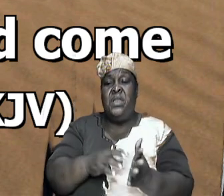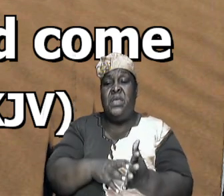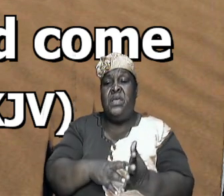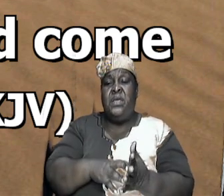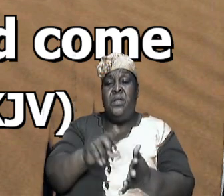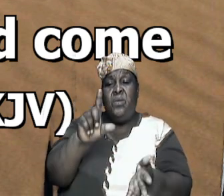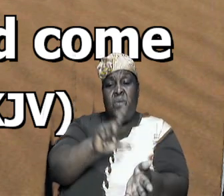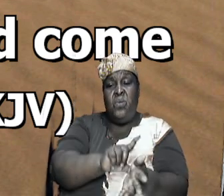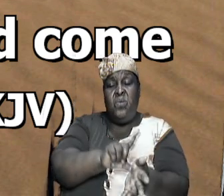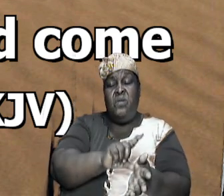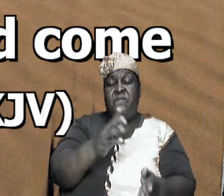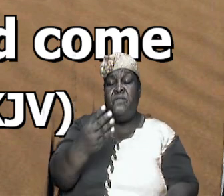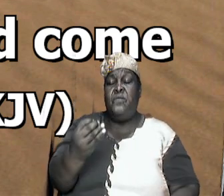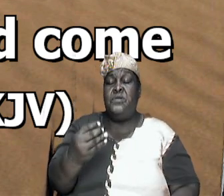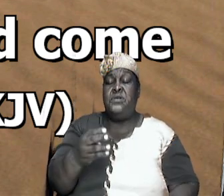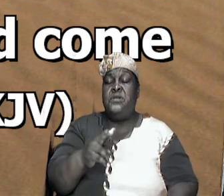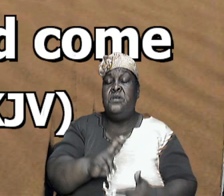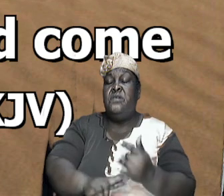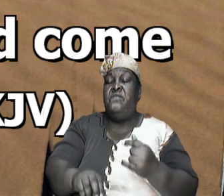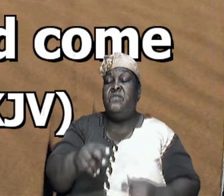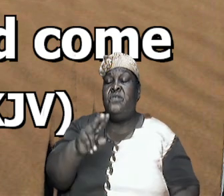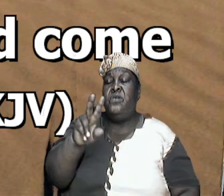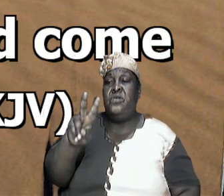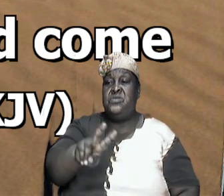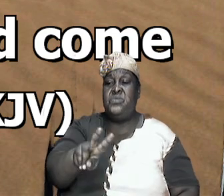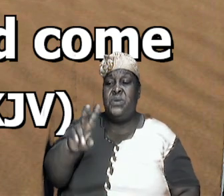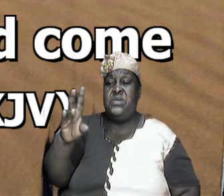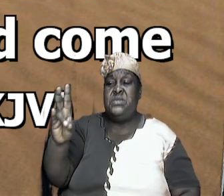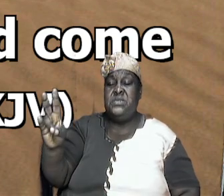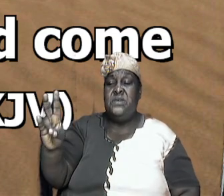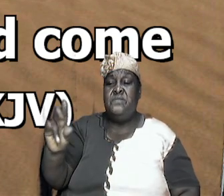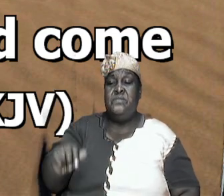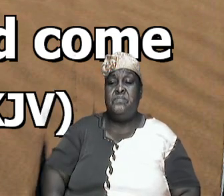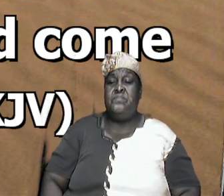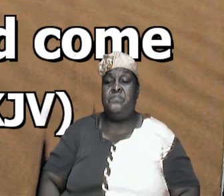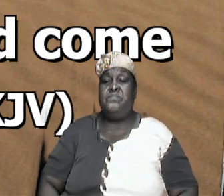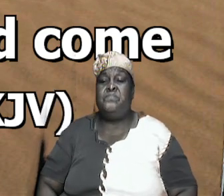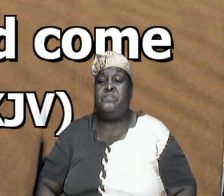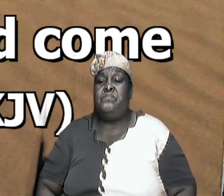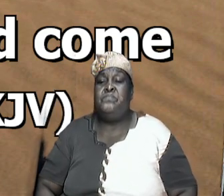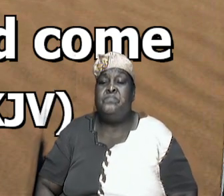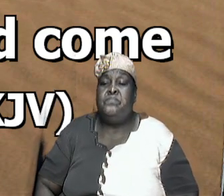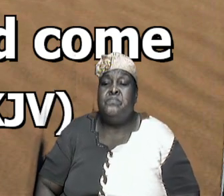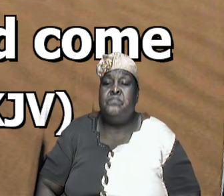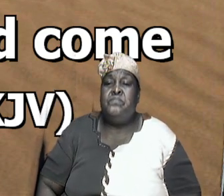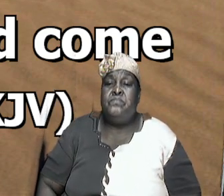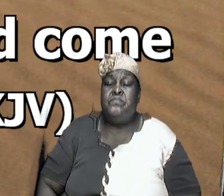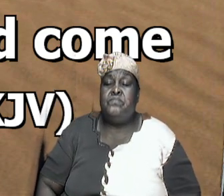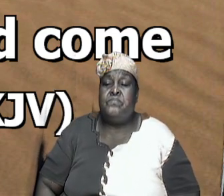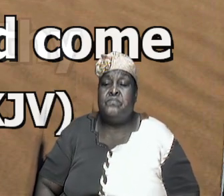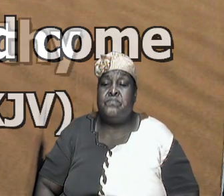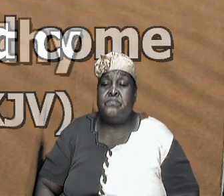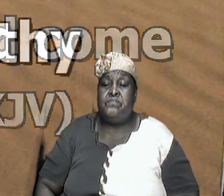in Luke 14, verse 27. All right, let us look at these scriptures.